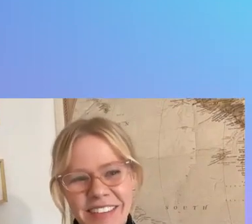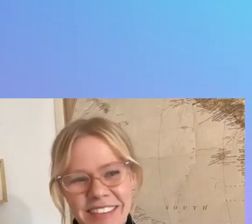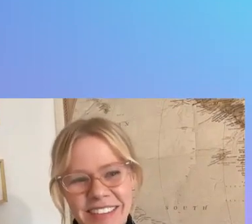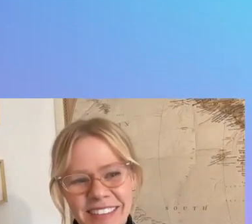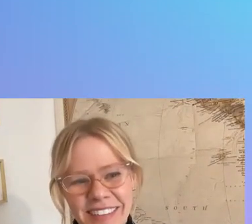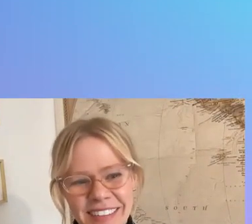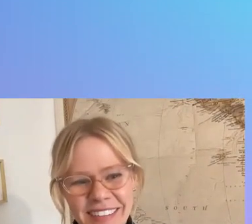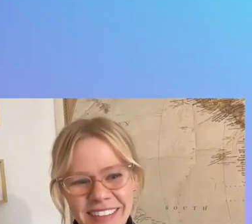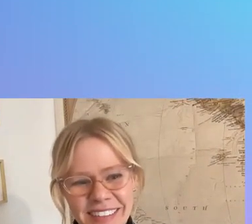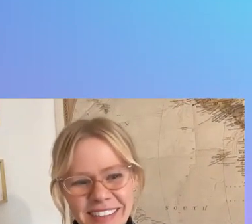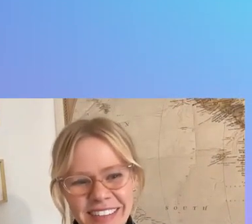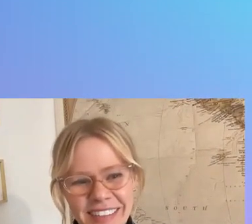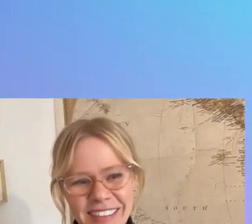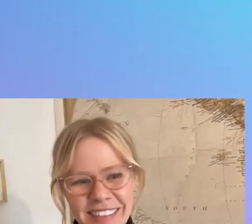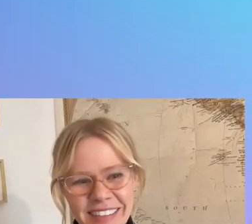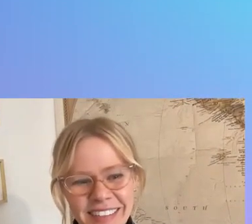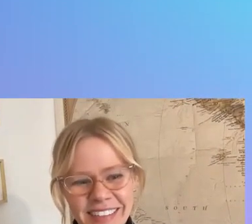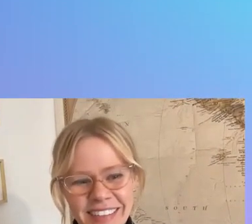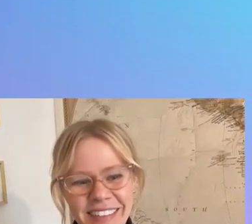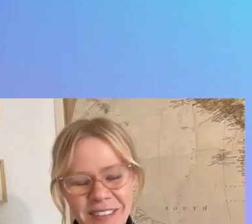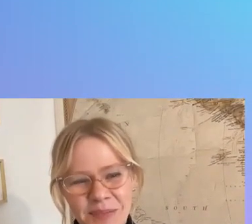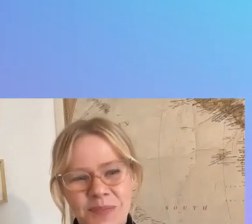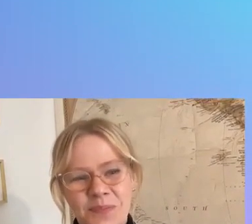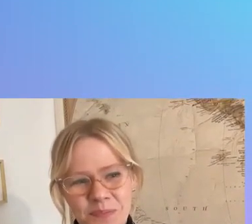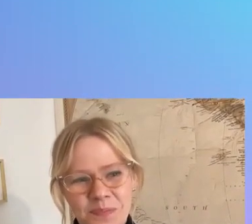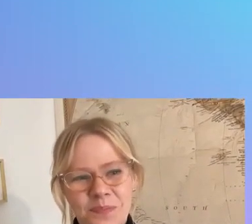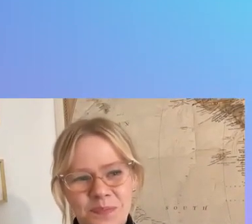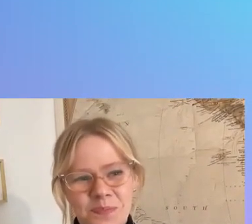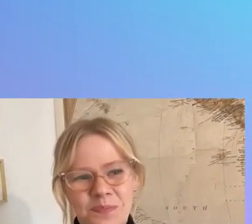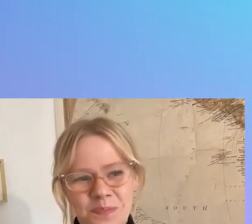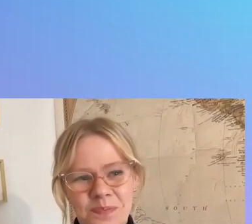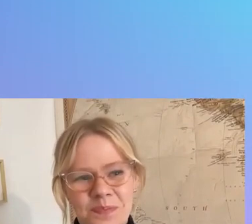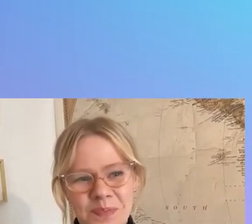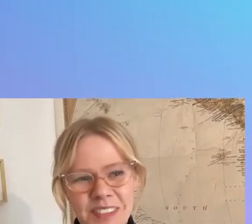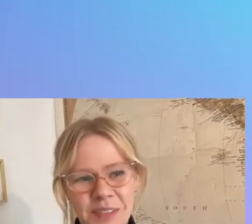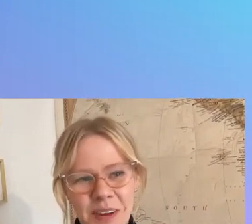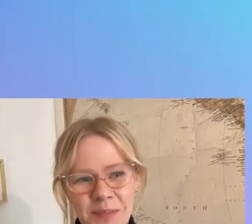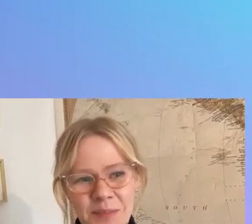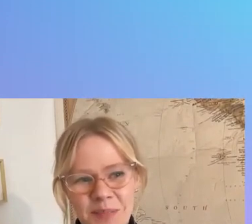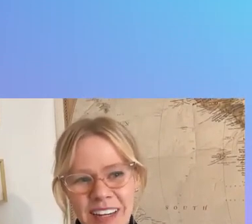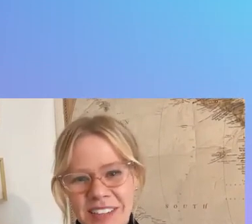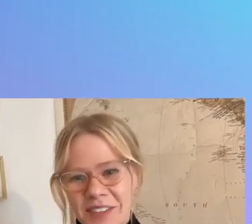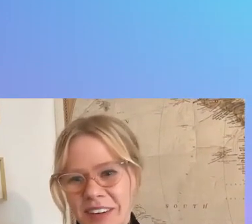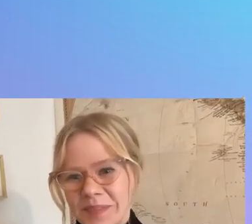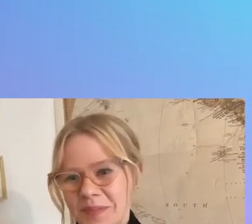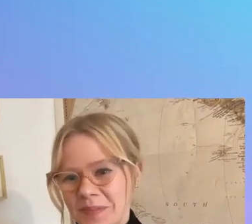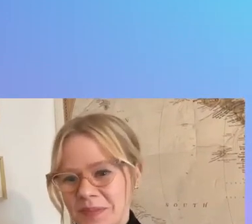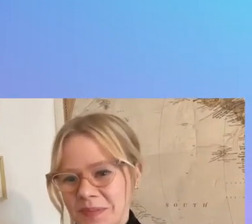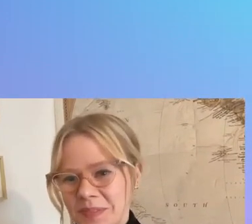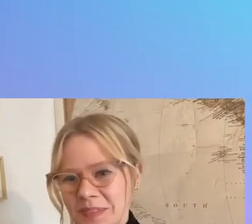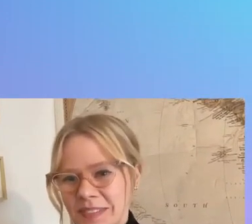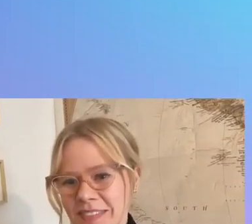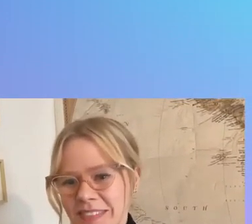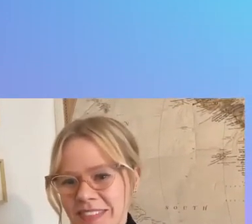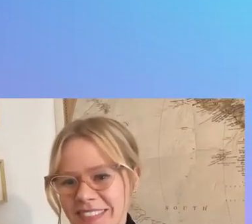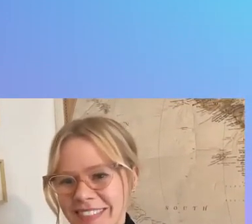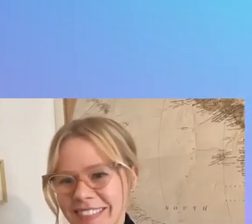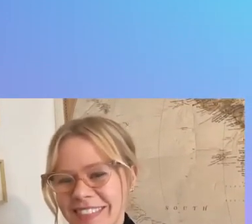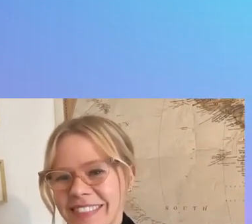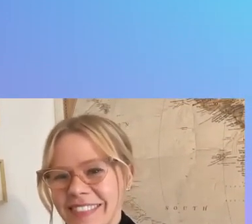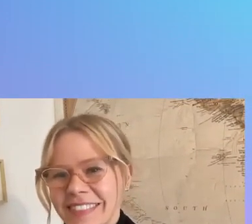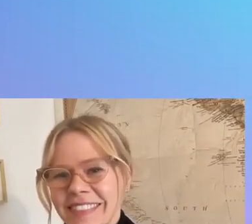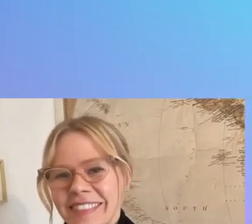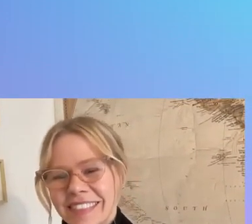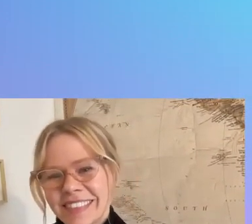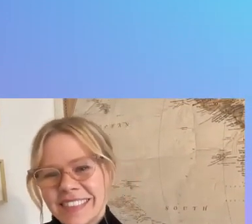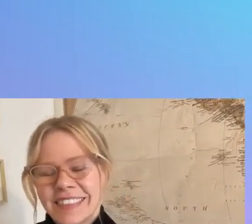your engaging us in thinking about multisensory in some ways. And you've got one thing I'm going to